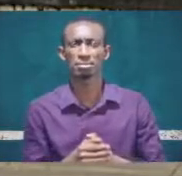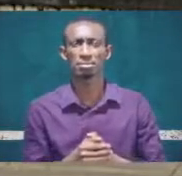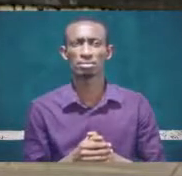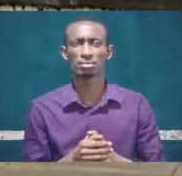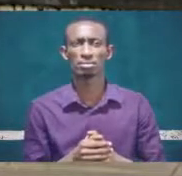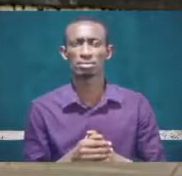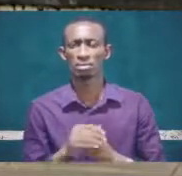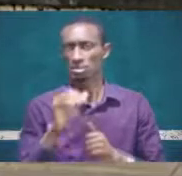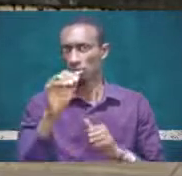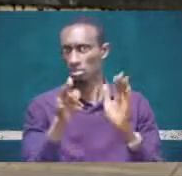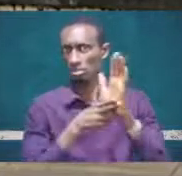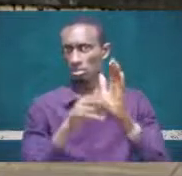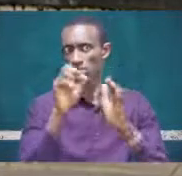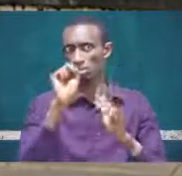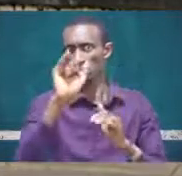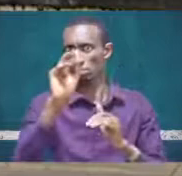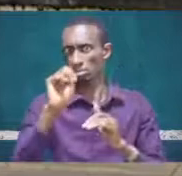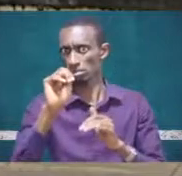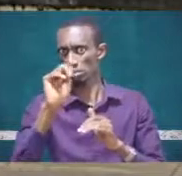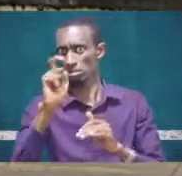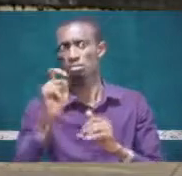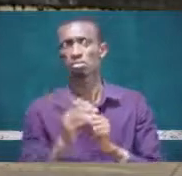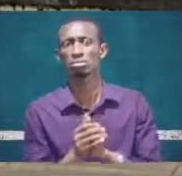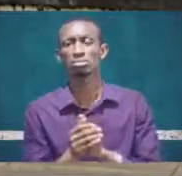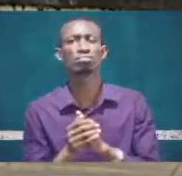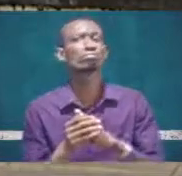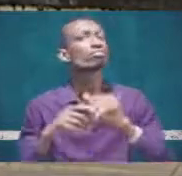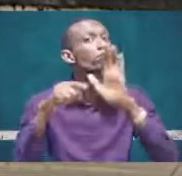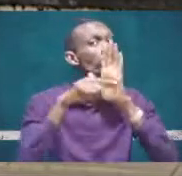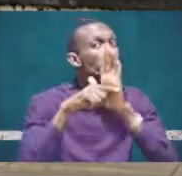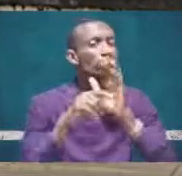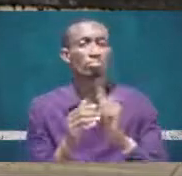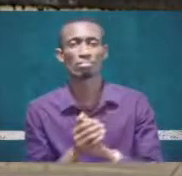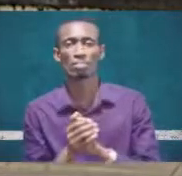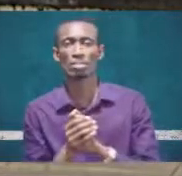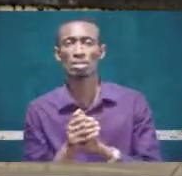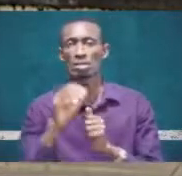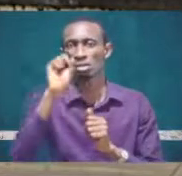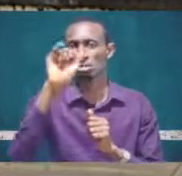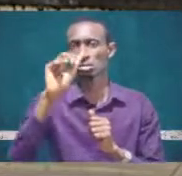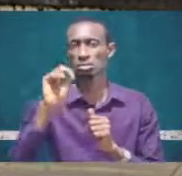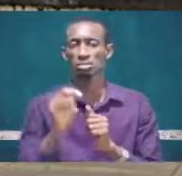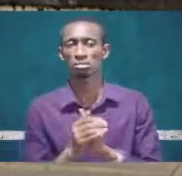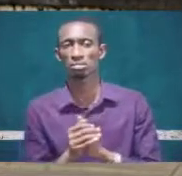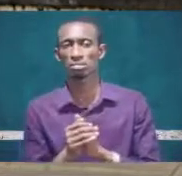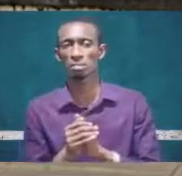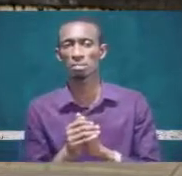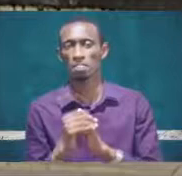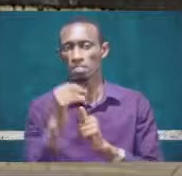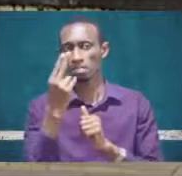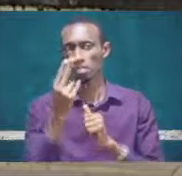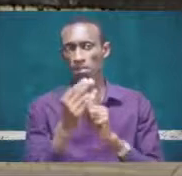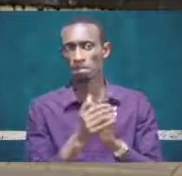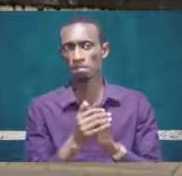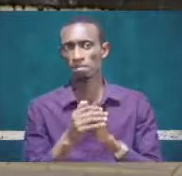it is sine x. Then minus integral of sine squared x